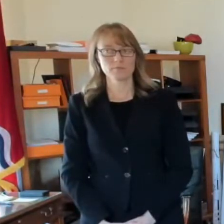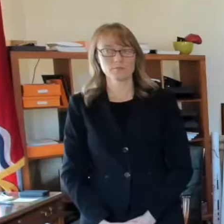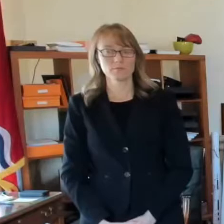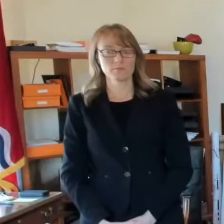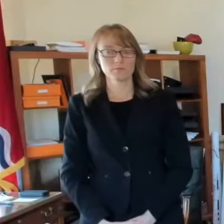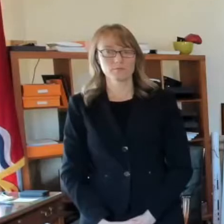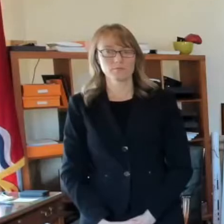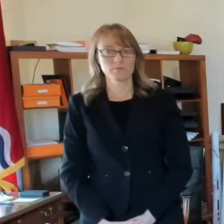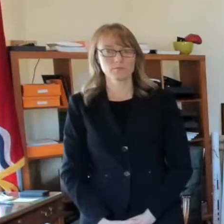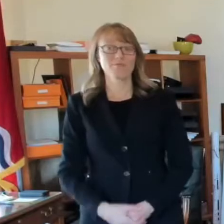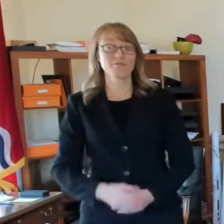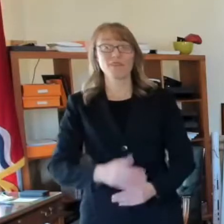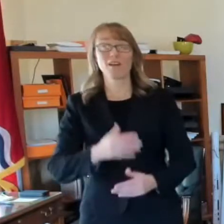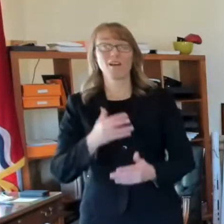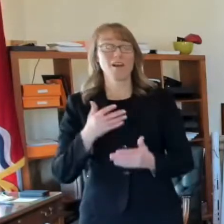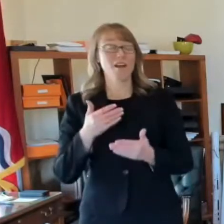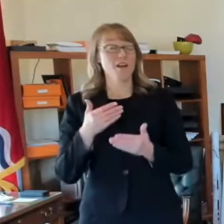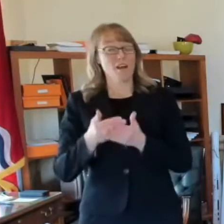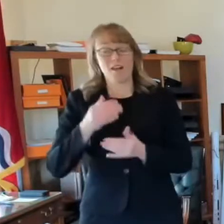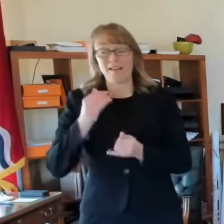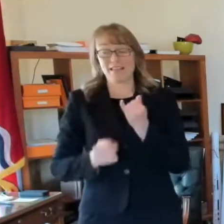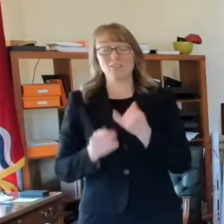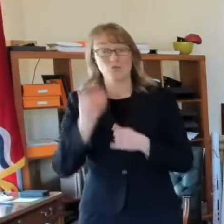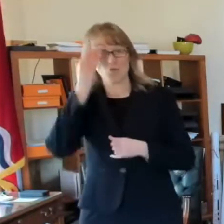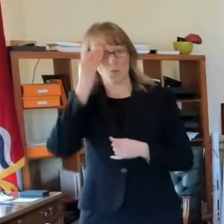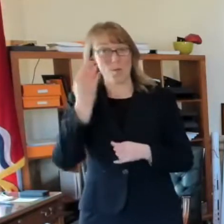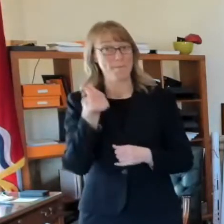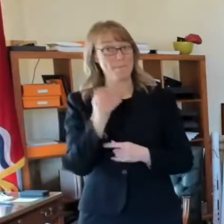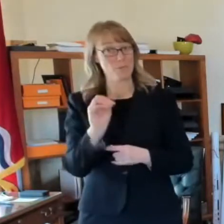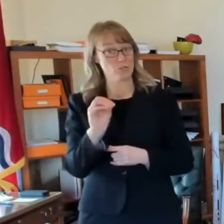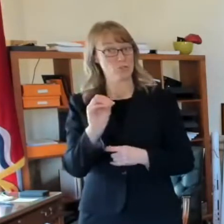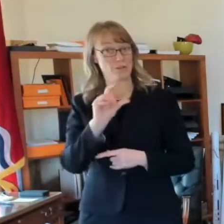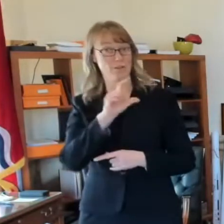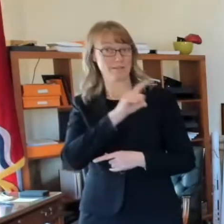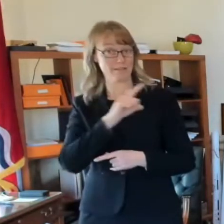the Missouri legislature